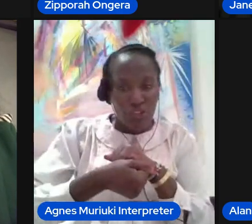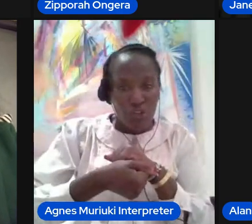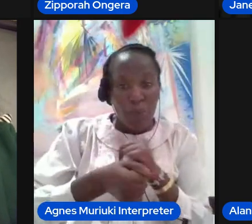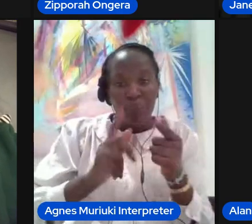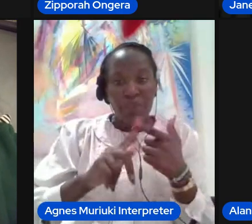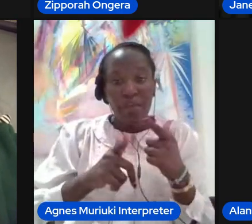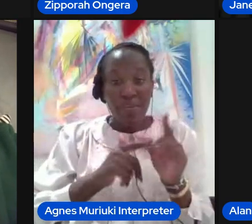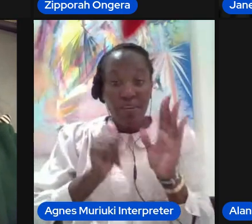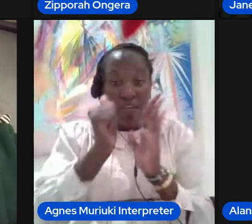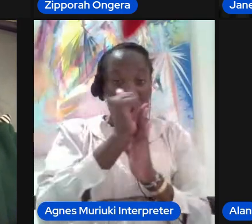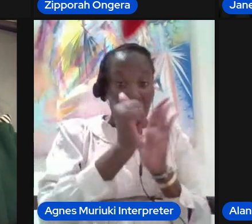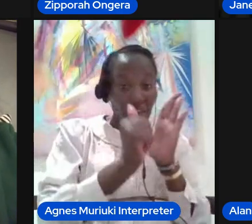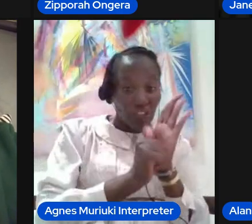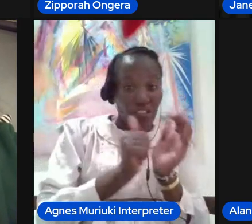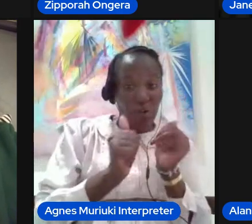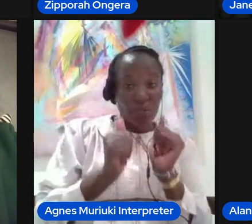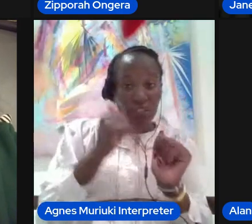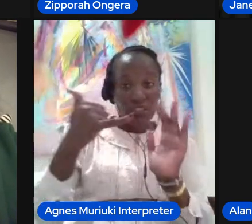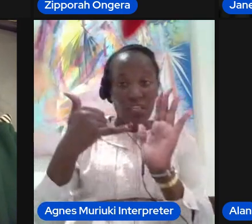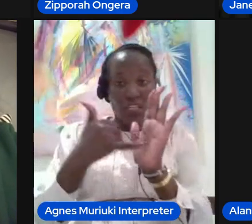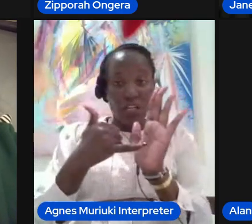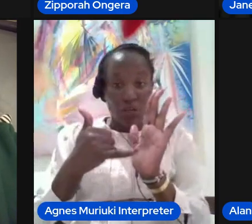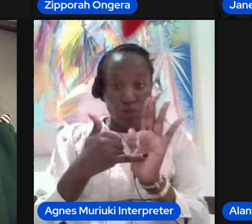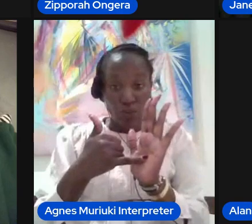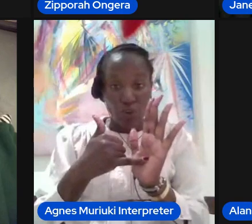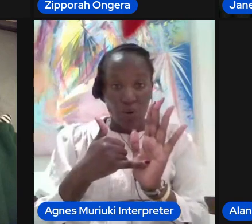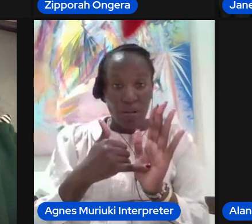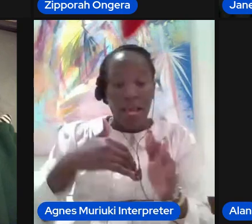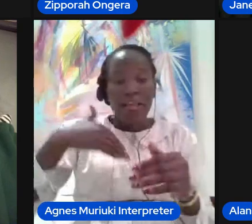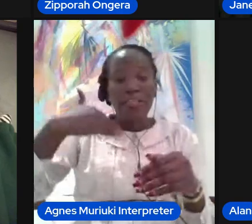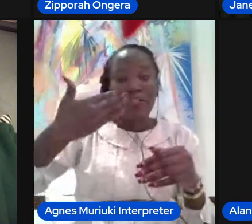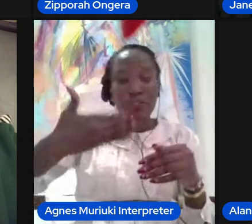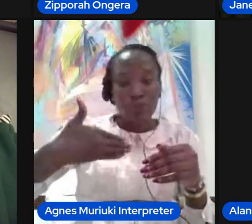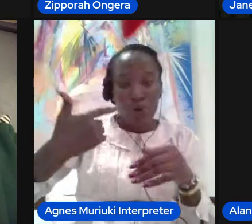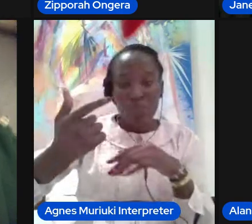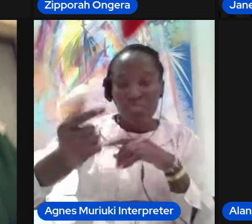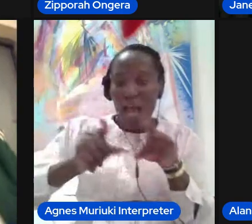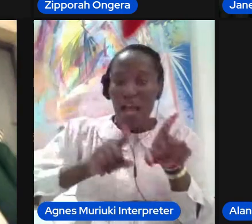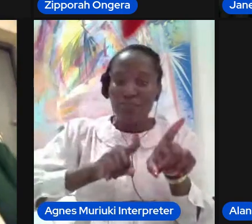never a destination. It is always a journey. Thank you so much.